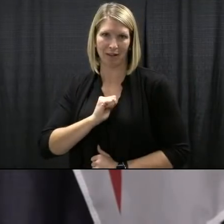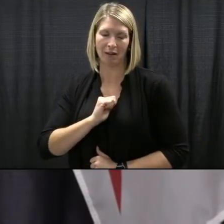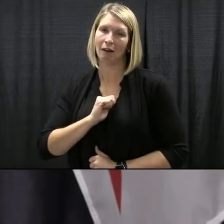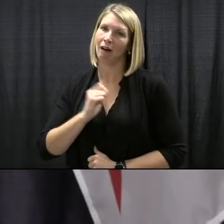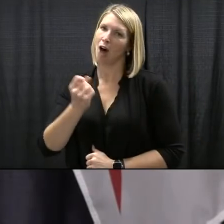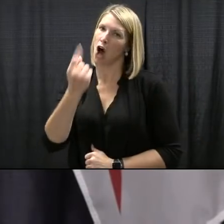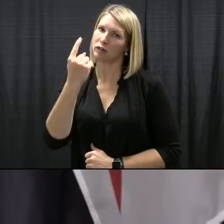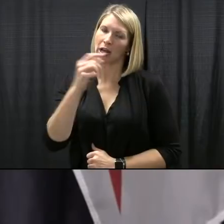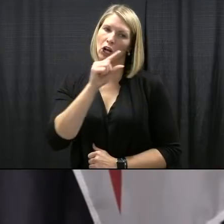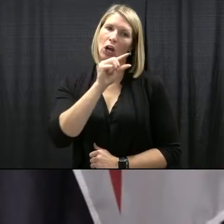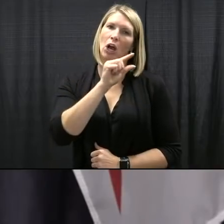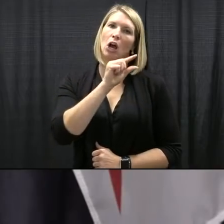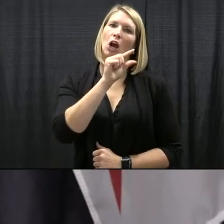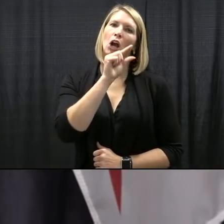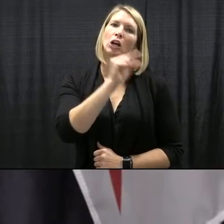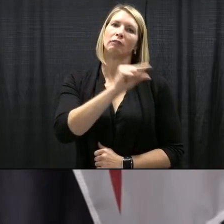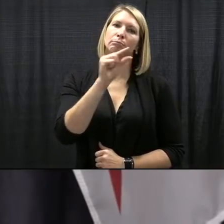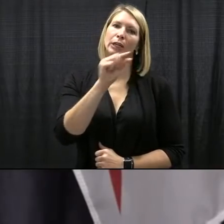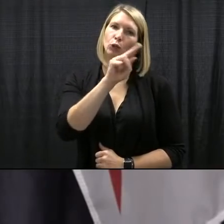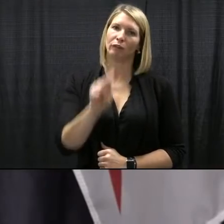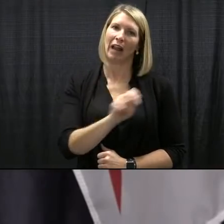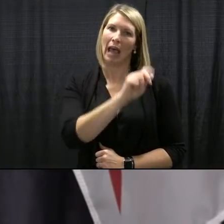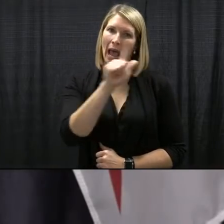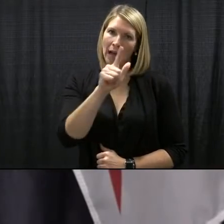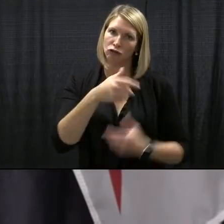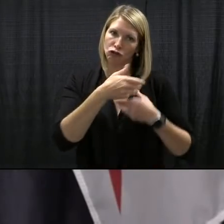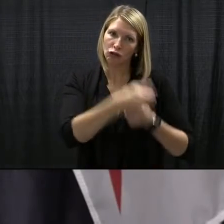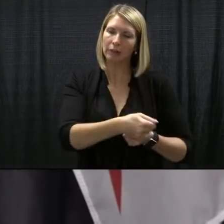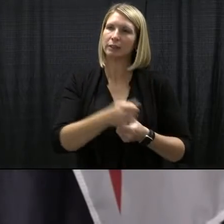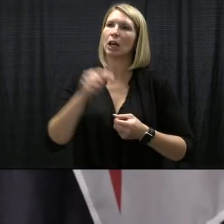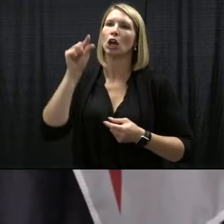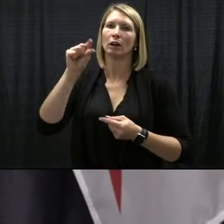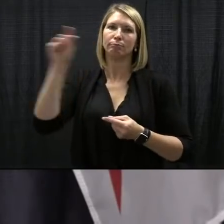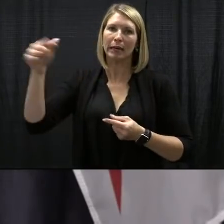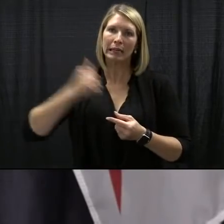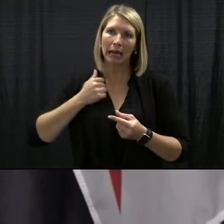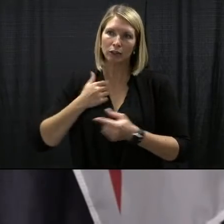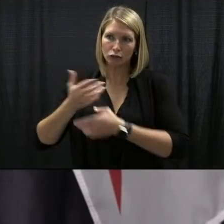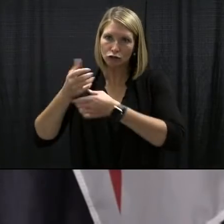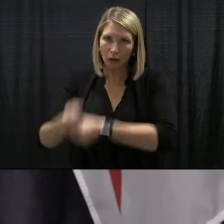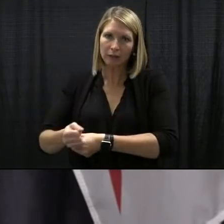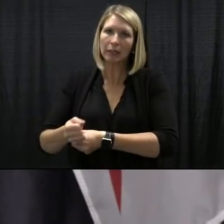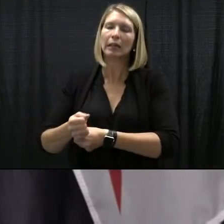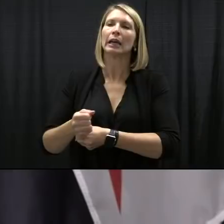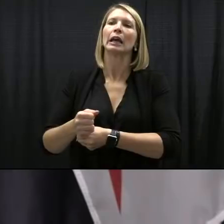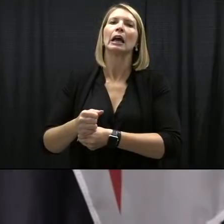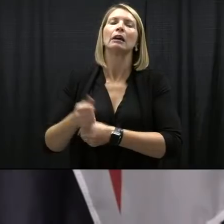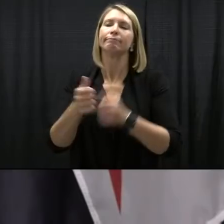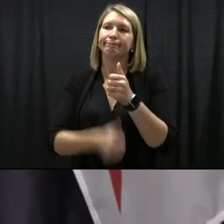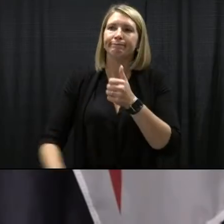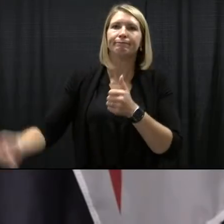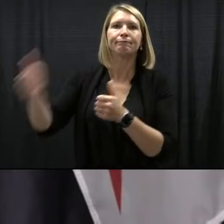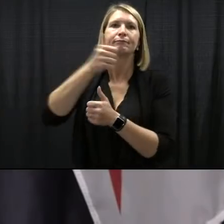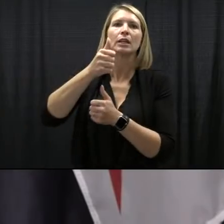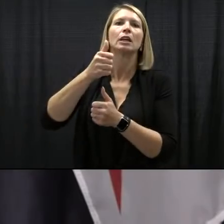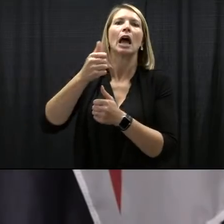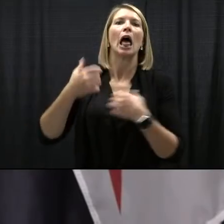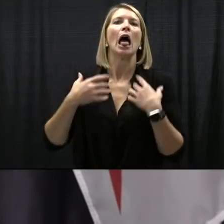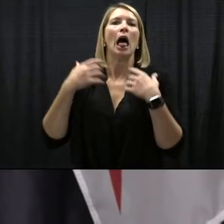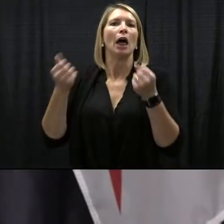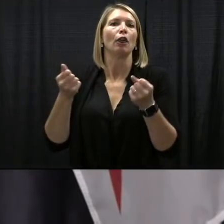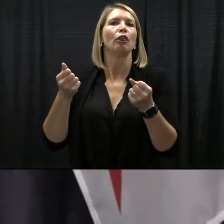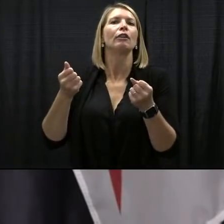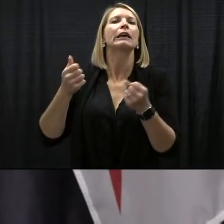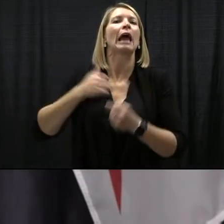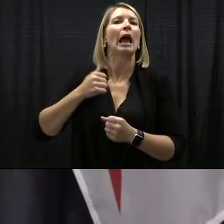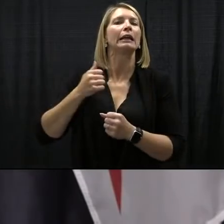have, the Government of Canada website, National Institutes of Health, these kind of things, these kind of reputable